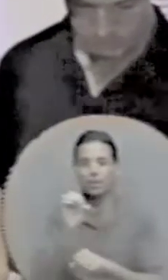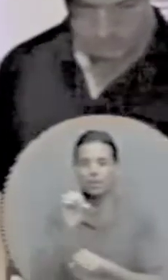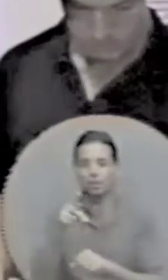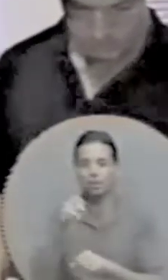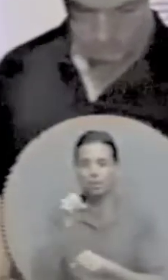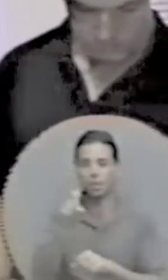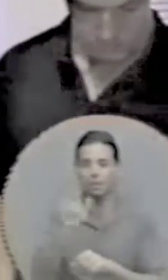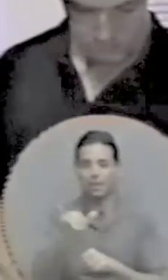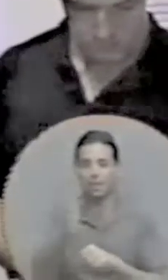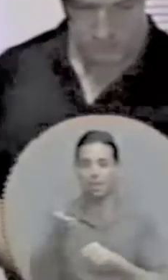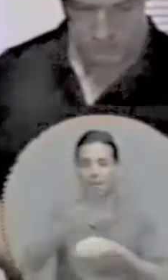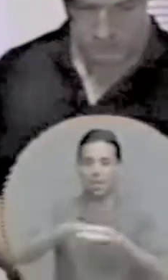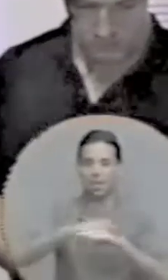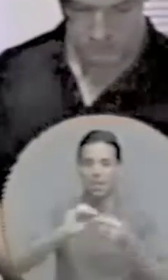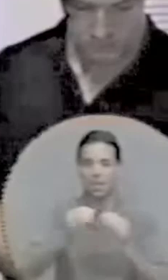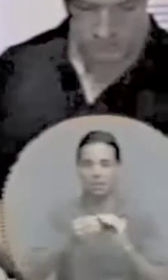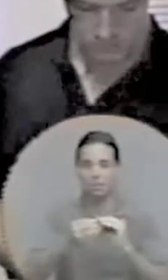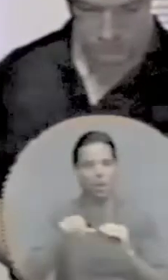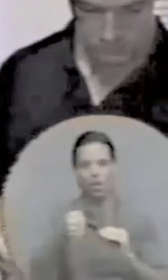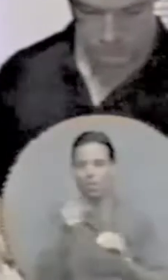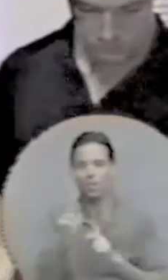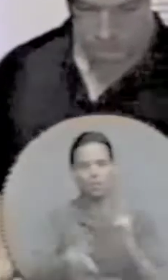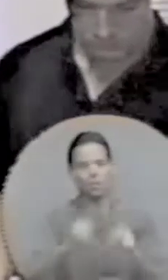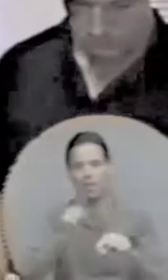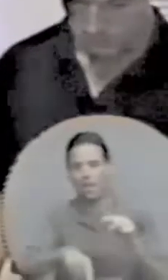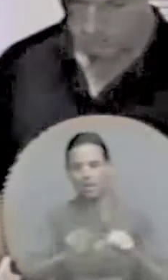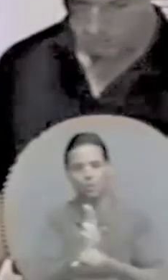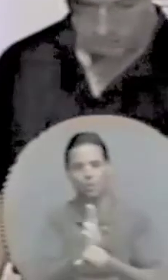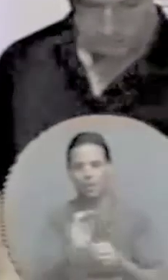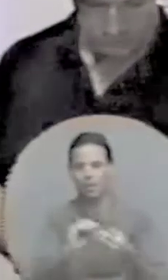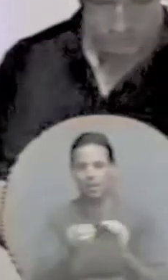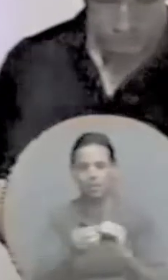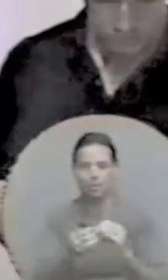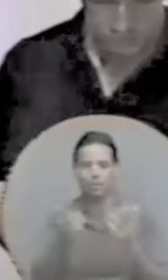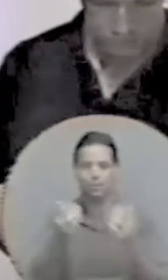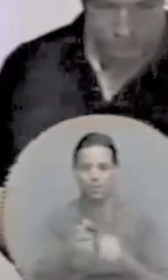the numbers, then nobody else would be able to use those numbers very easily. So I